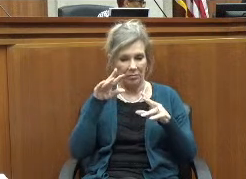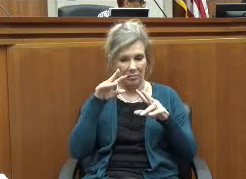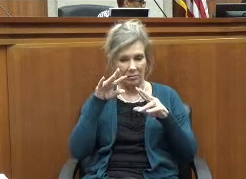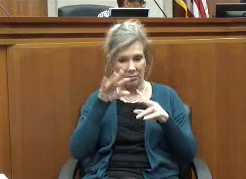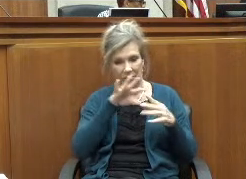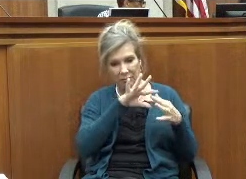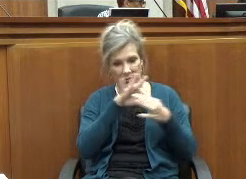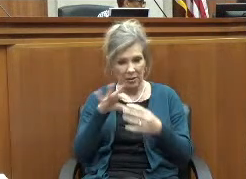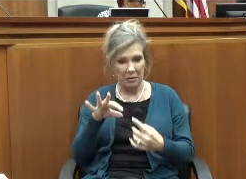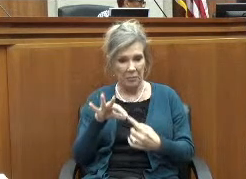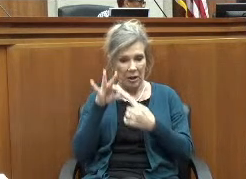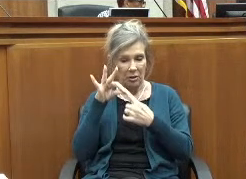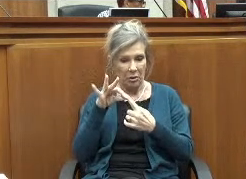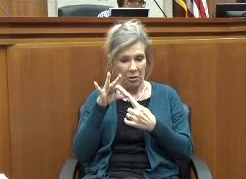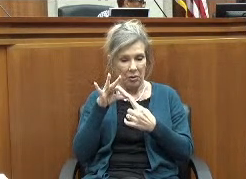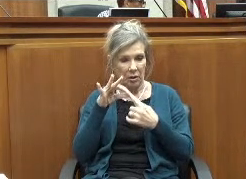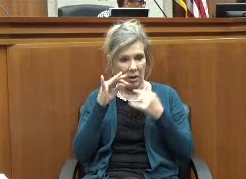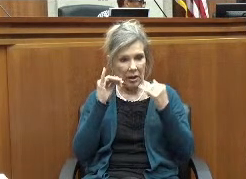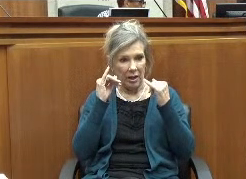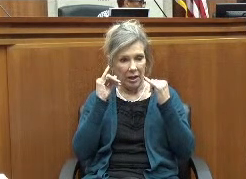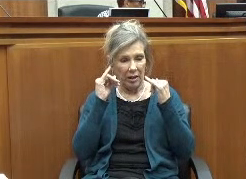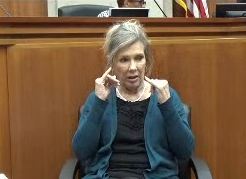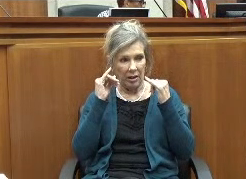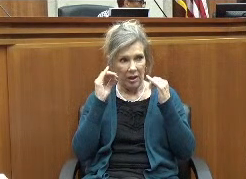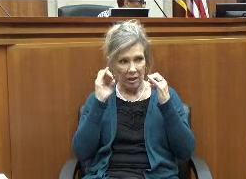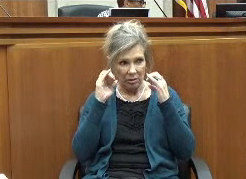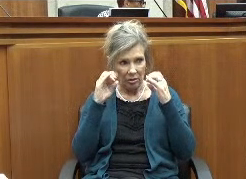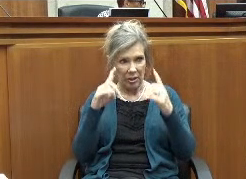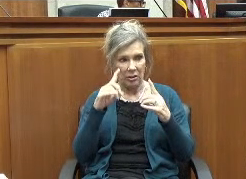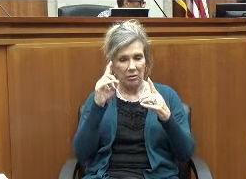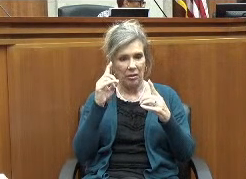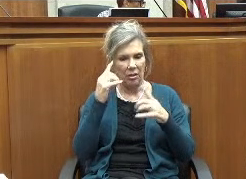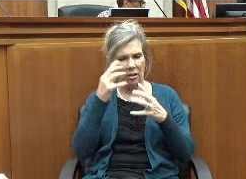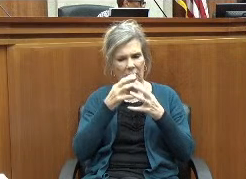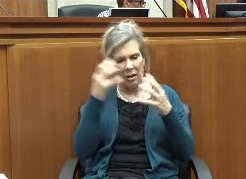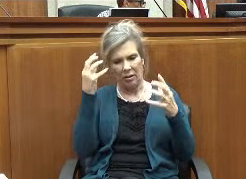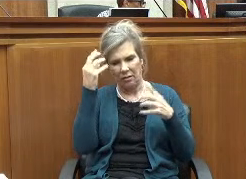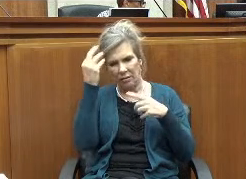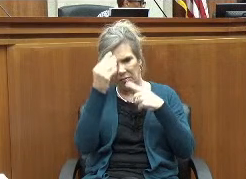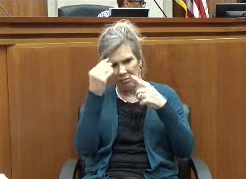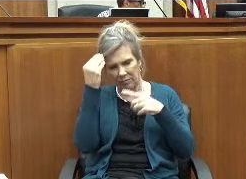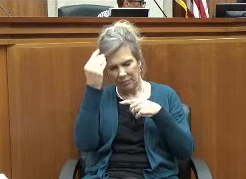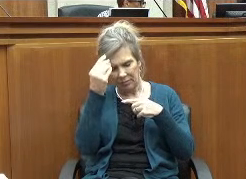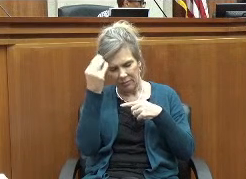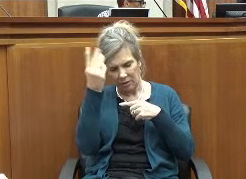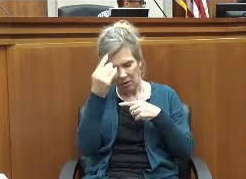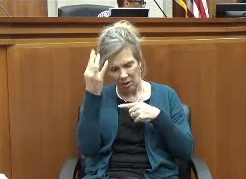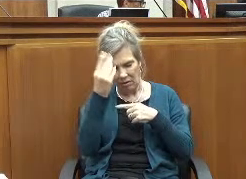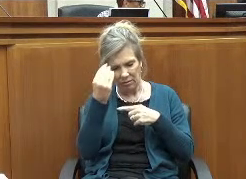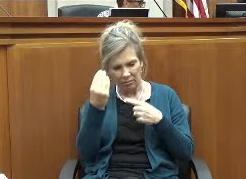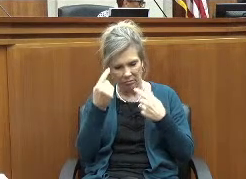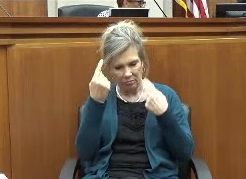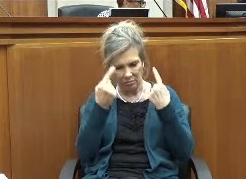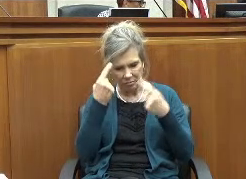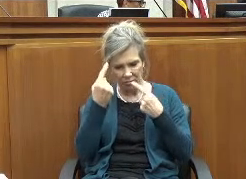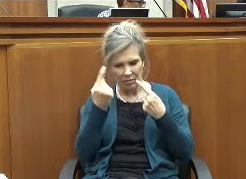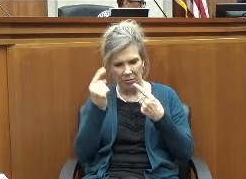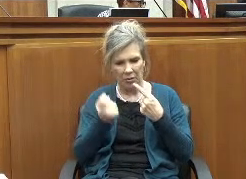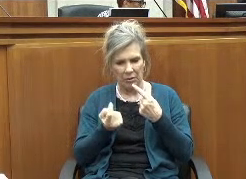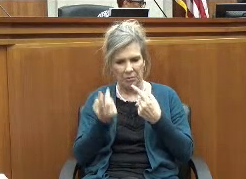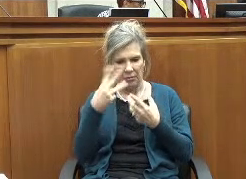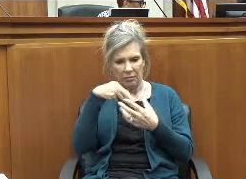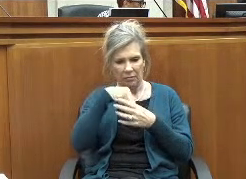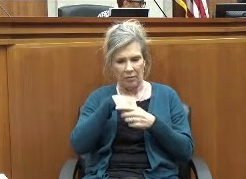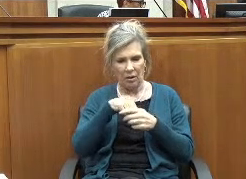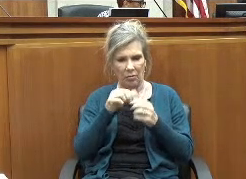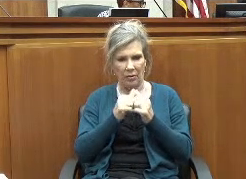there's a lot of thought and consideration that has to go into anything when you're dealing with special education and student exceptionality, so make sure that we